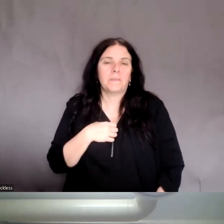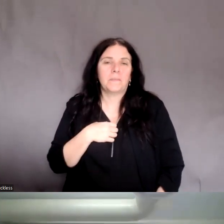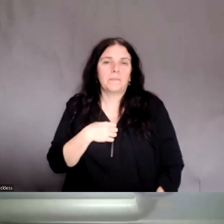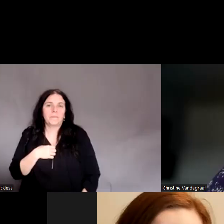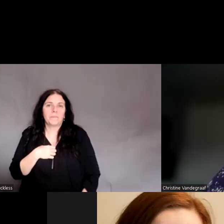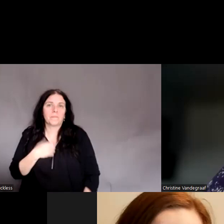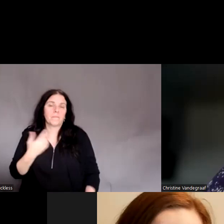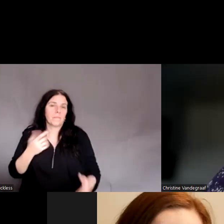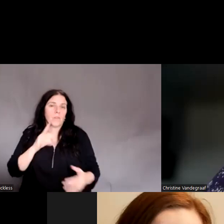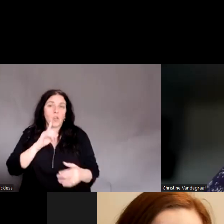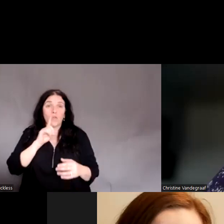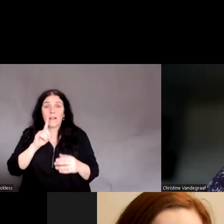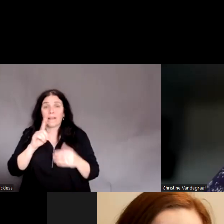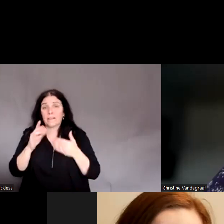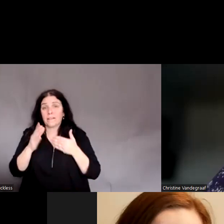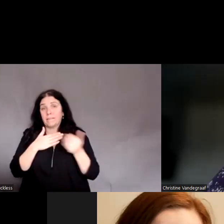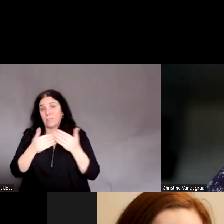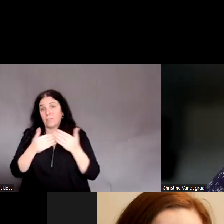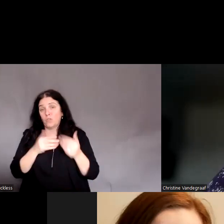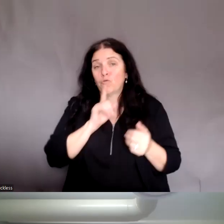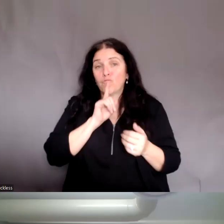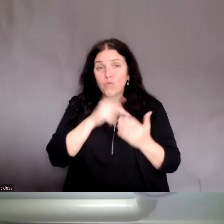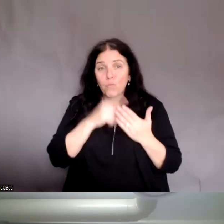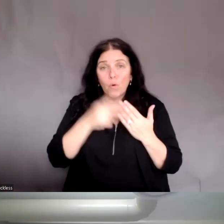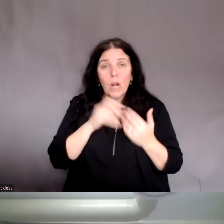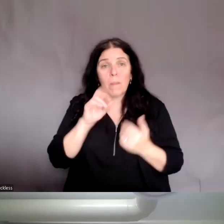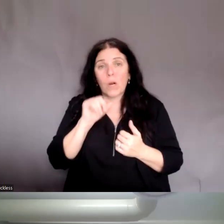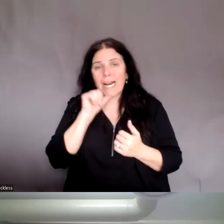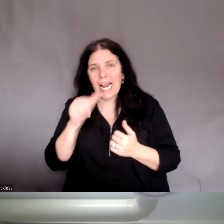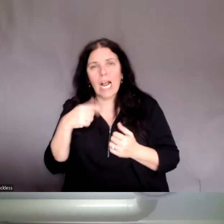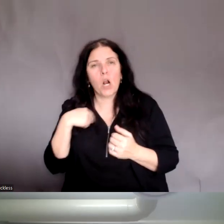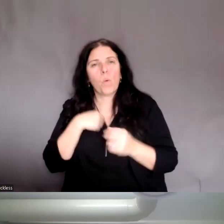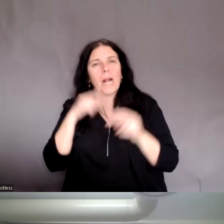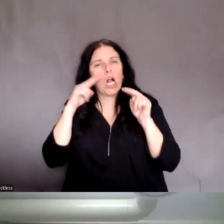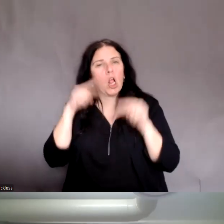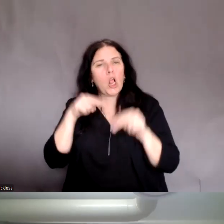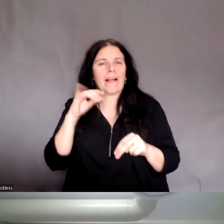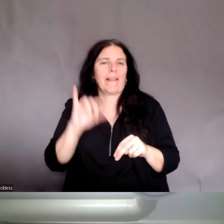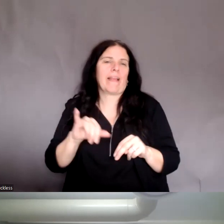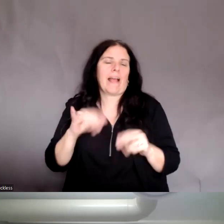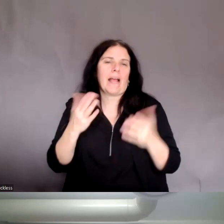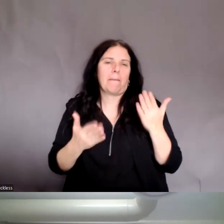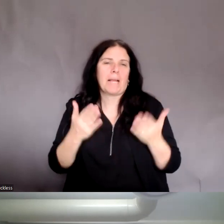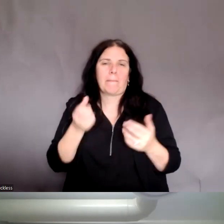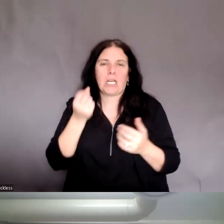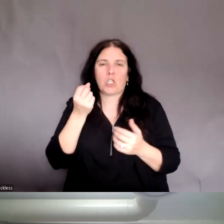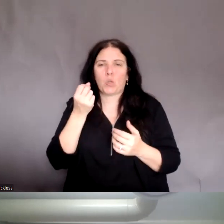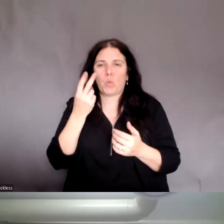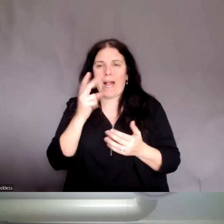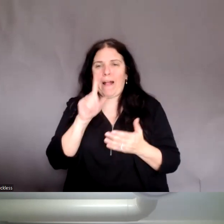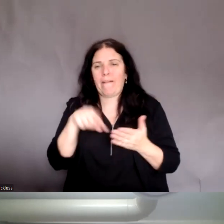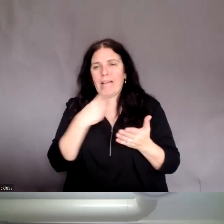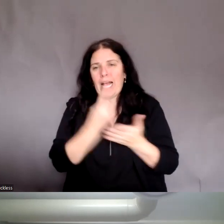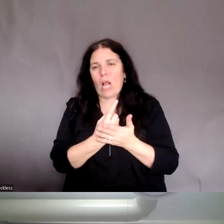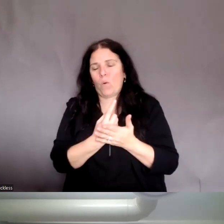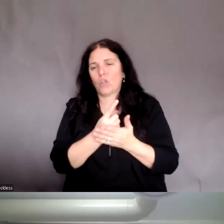whether or not it's a true program, we look at that, and probably 12 scheduled hours is pretty much our